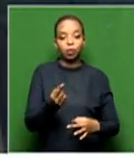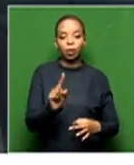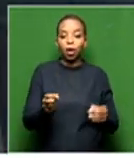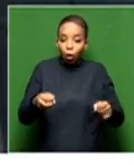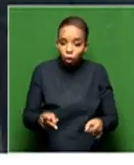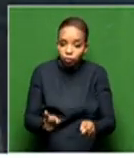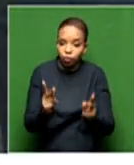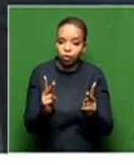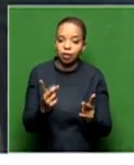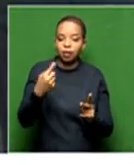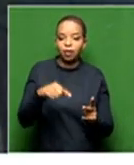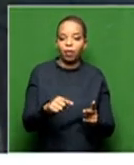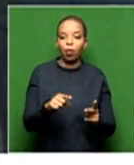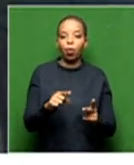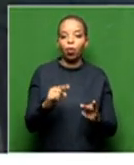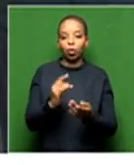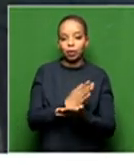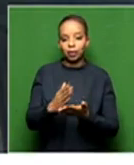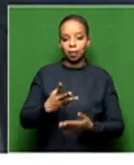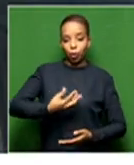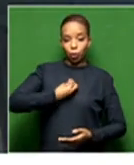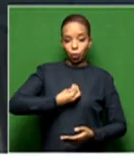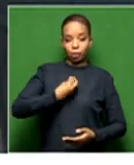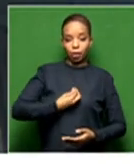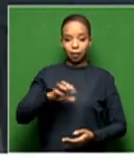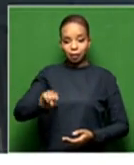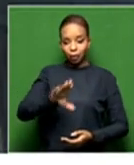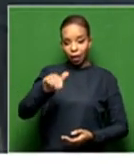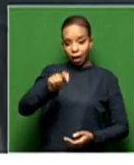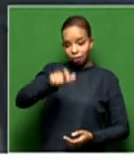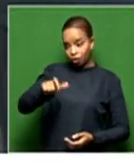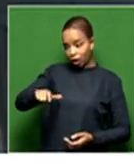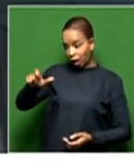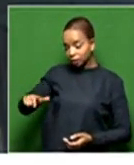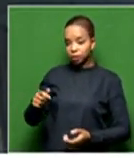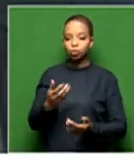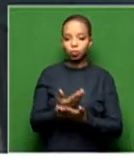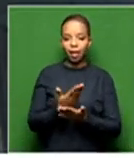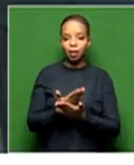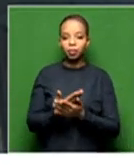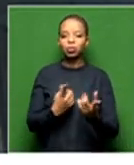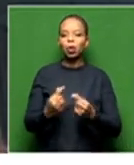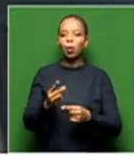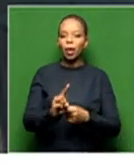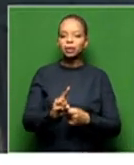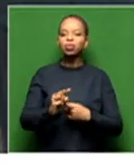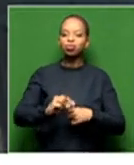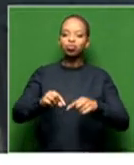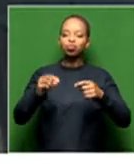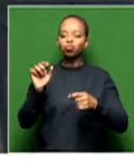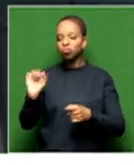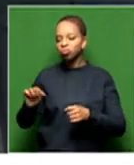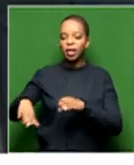opportunity for some young South African startups to be able to come and to expose their